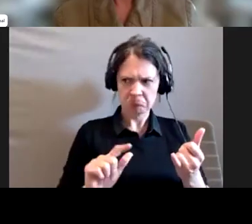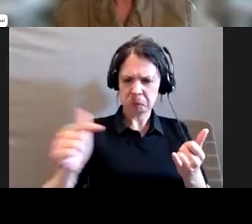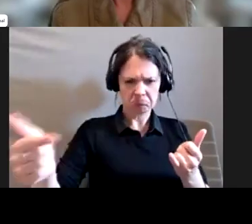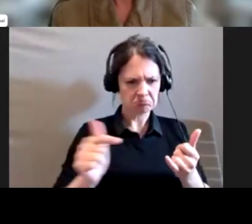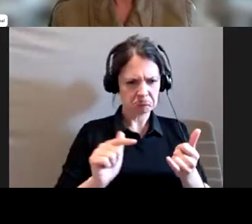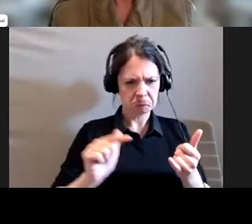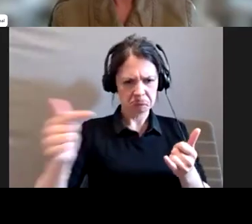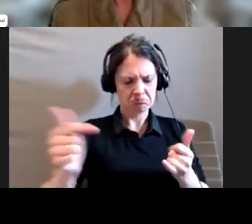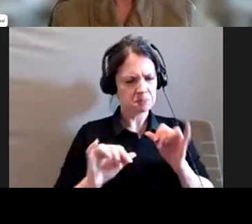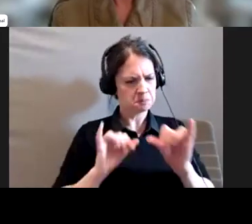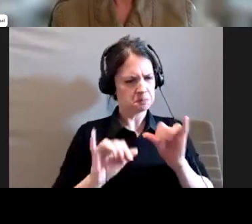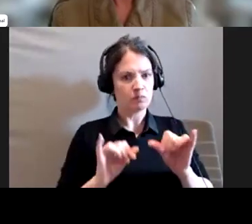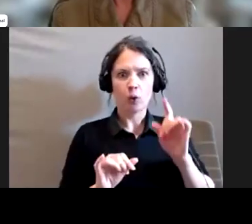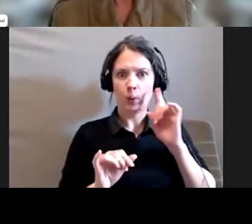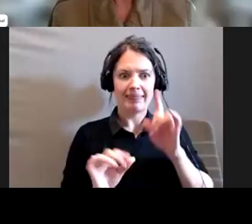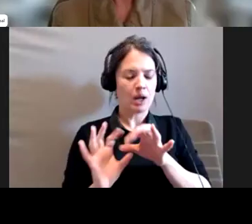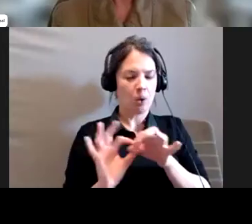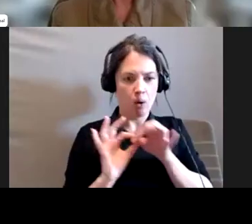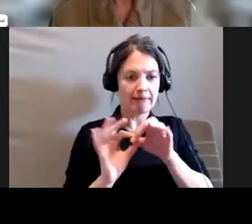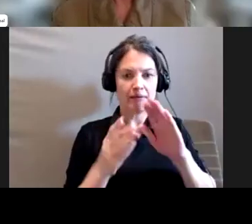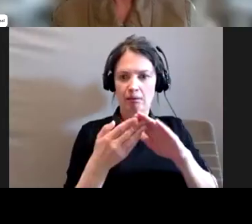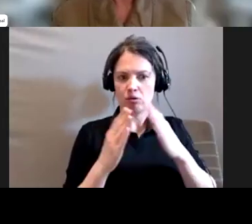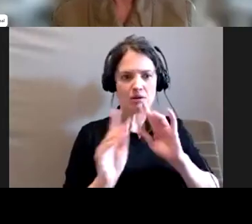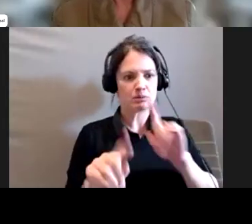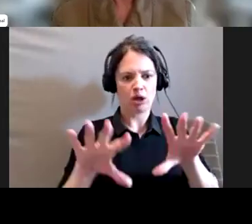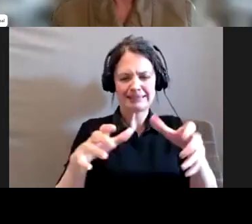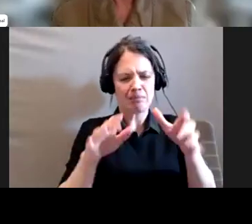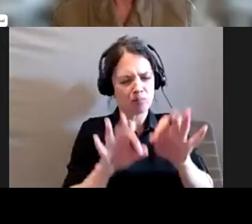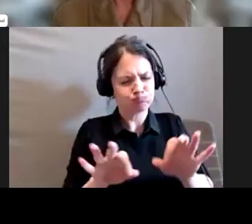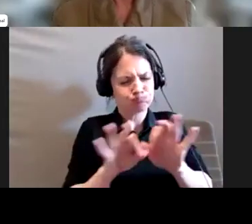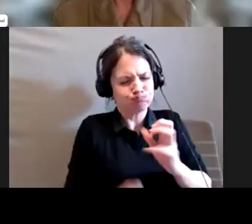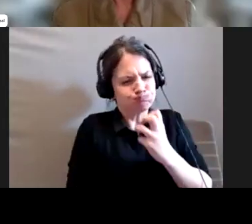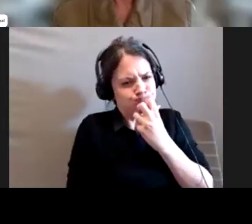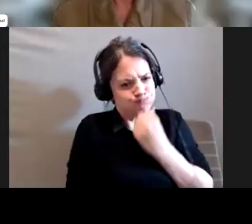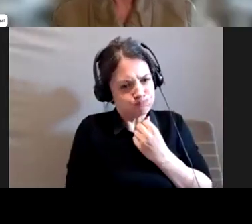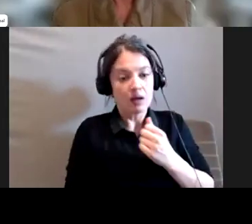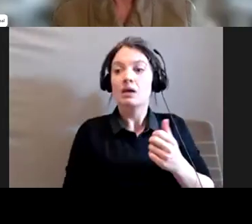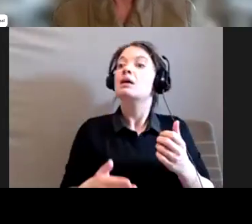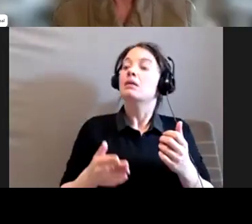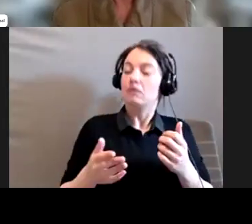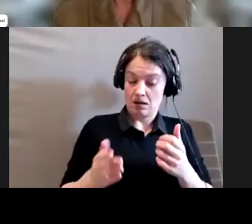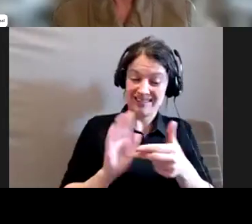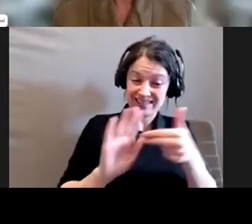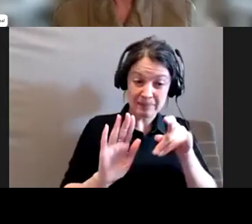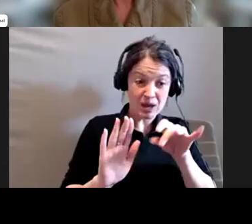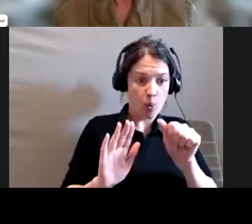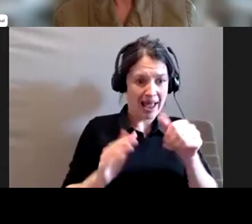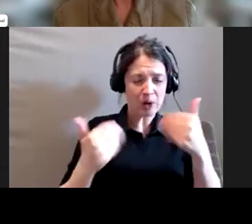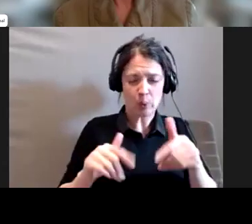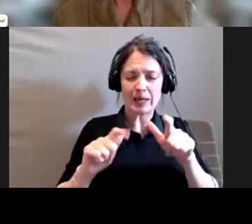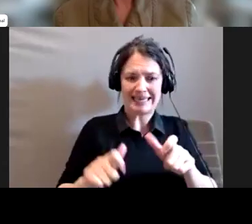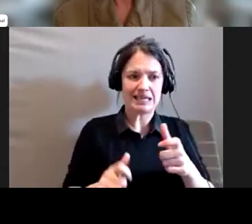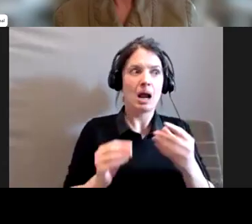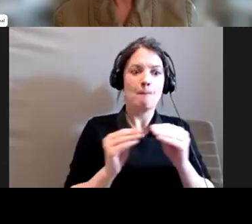community response teams are so important. Addressing coercive control and powers of attorney requires collaboration